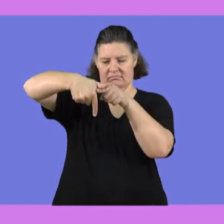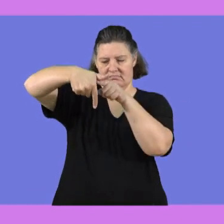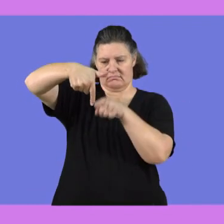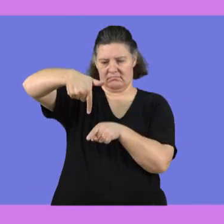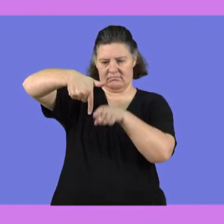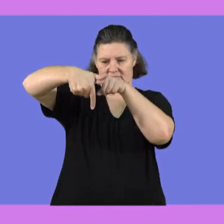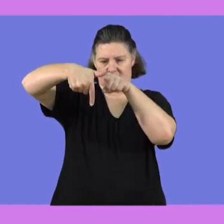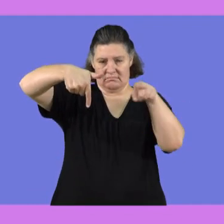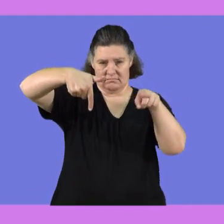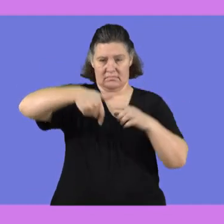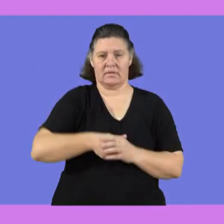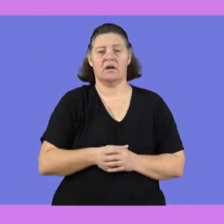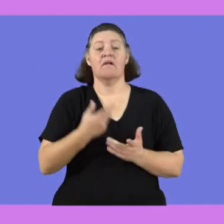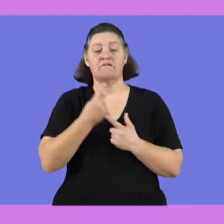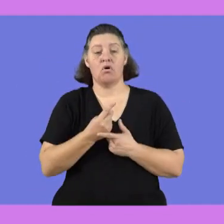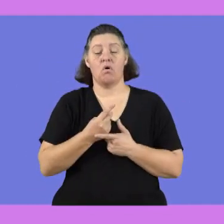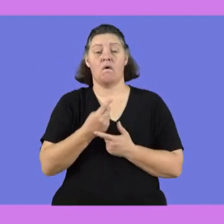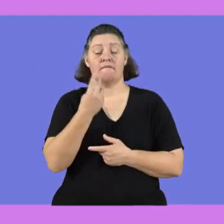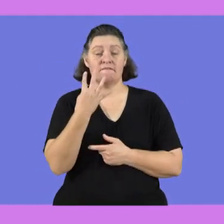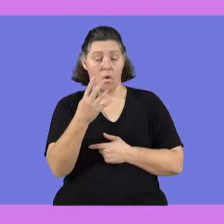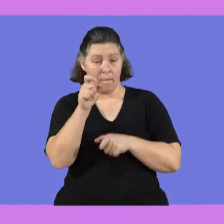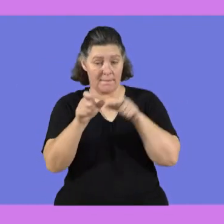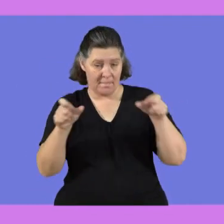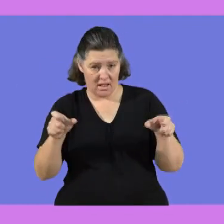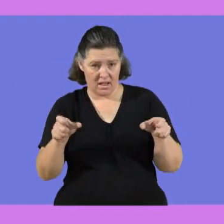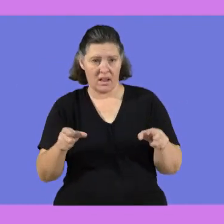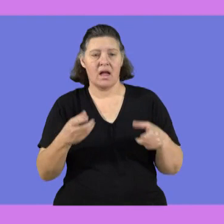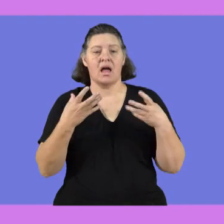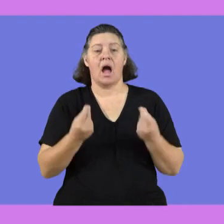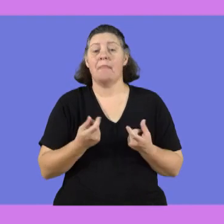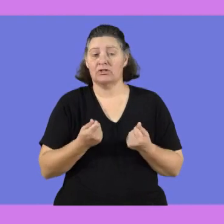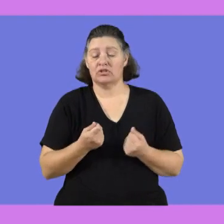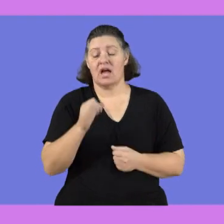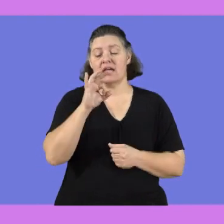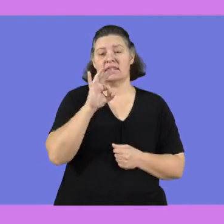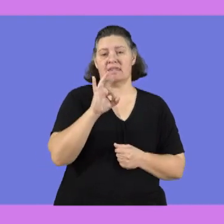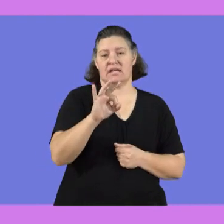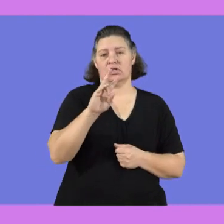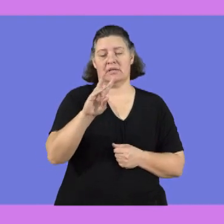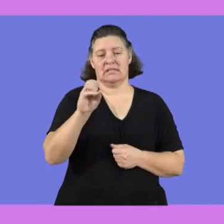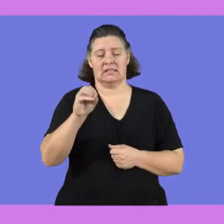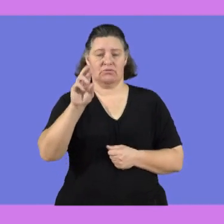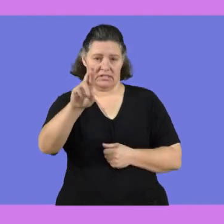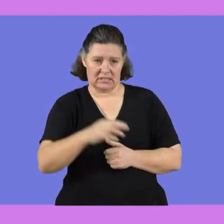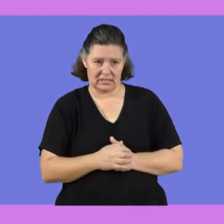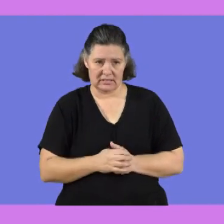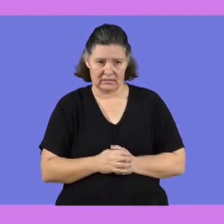shape. And where the 2 points are meeting, that is your coordinate. And for 4, we are